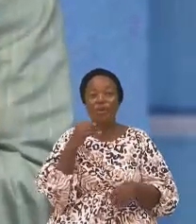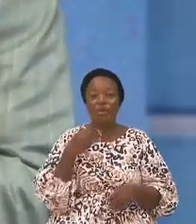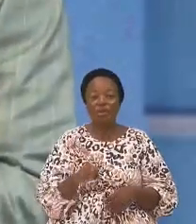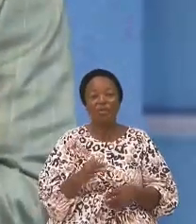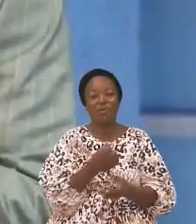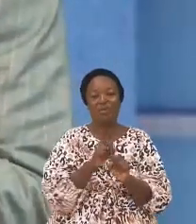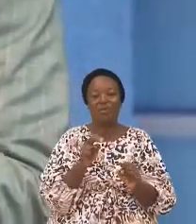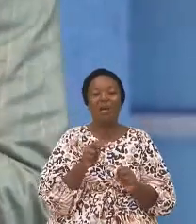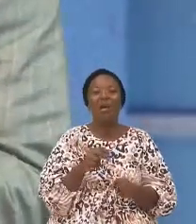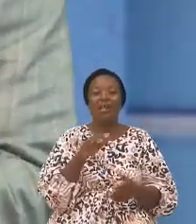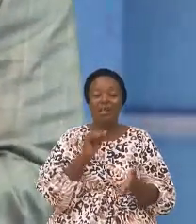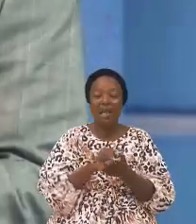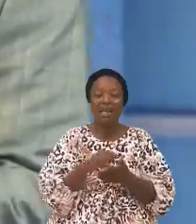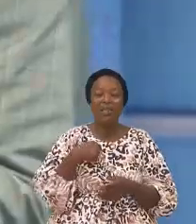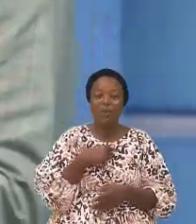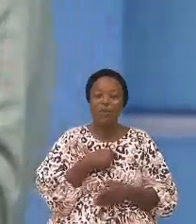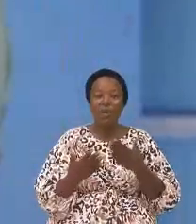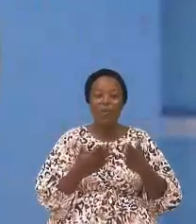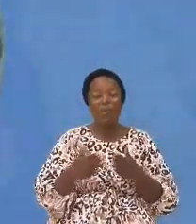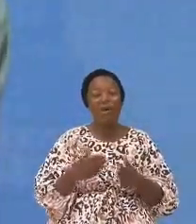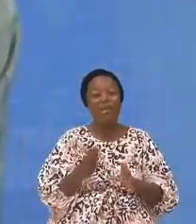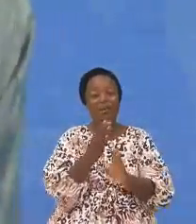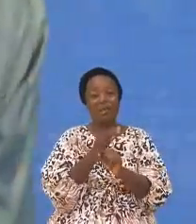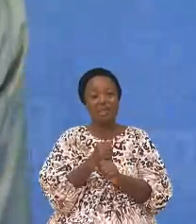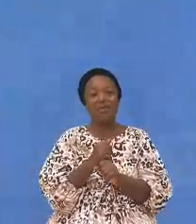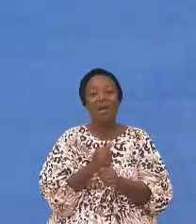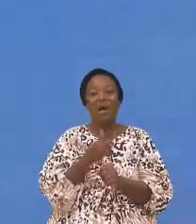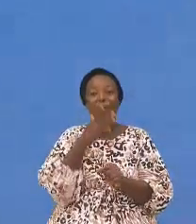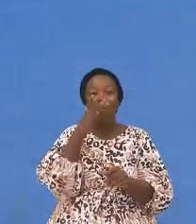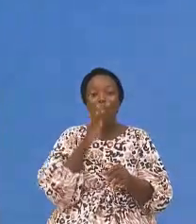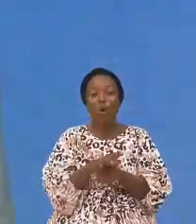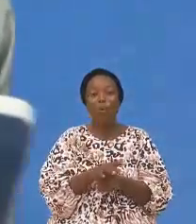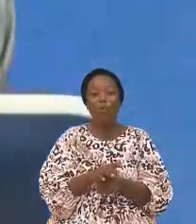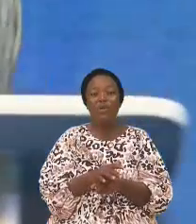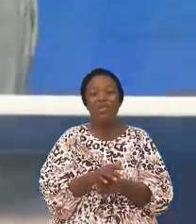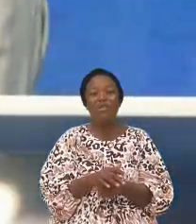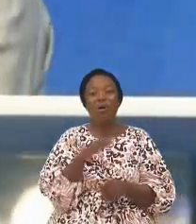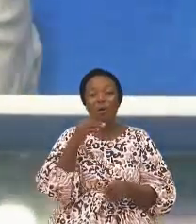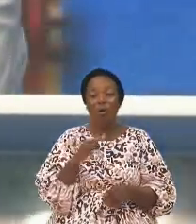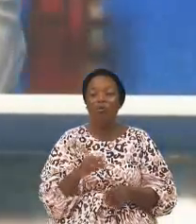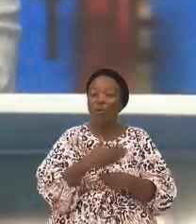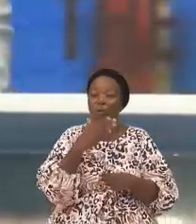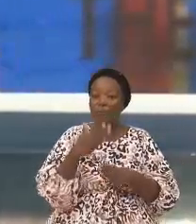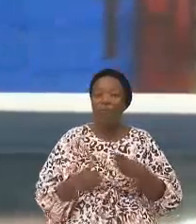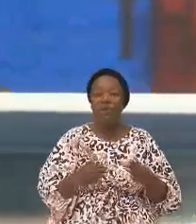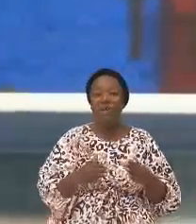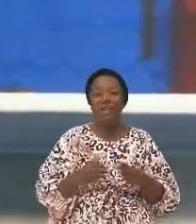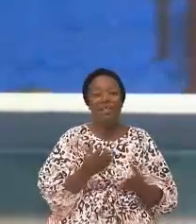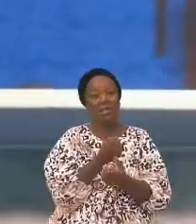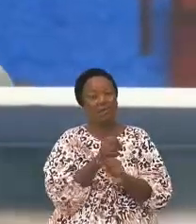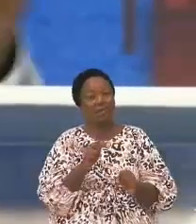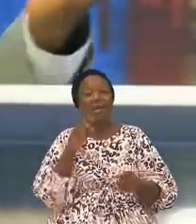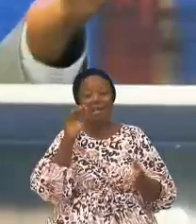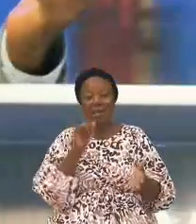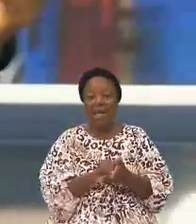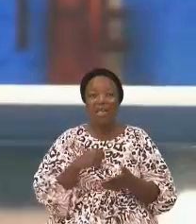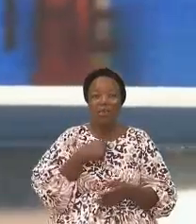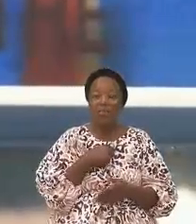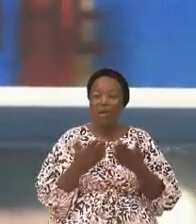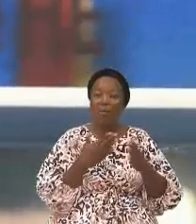the promise of salvation, that we might receive the promise of